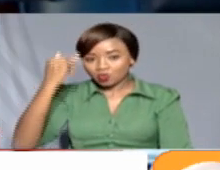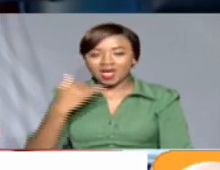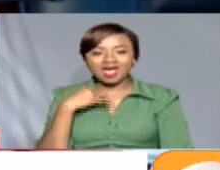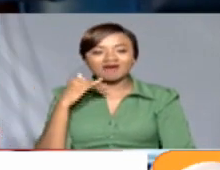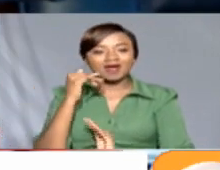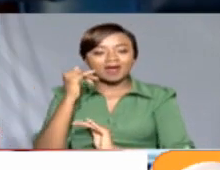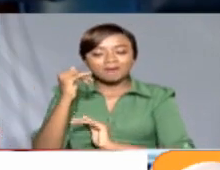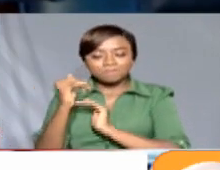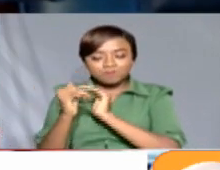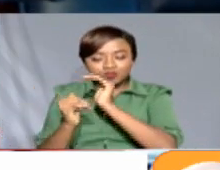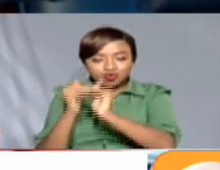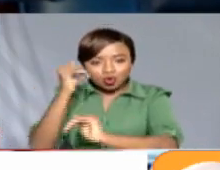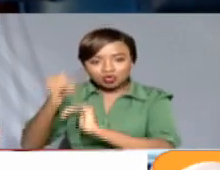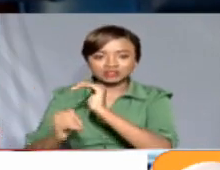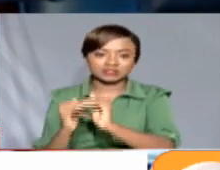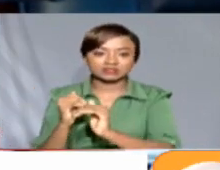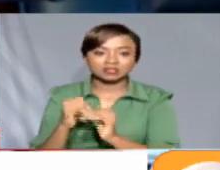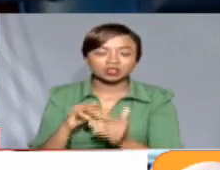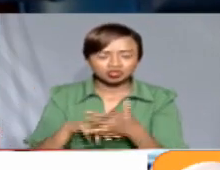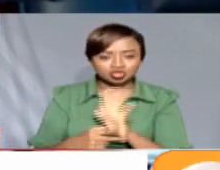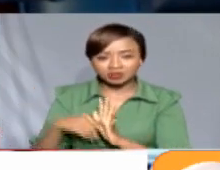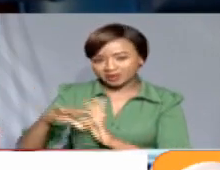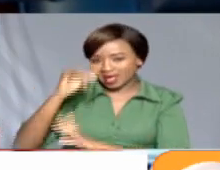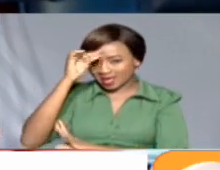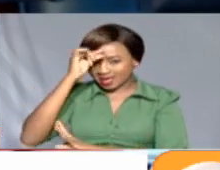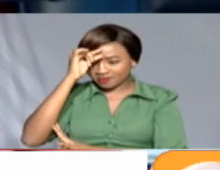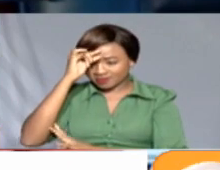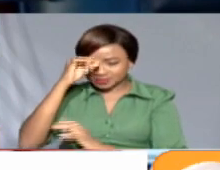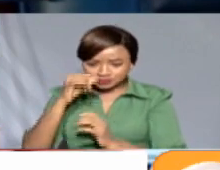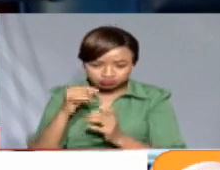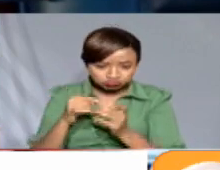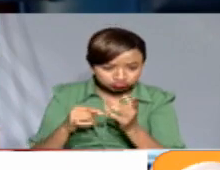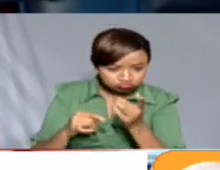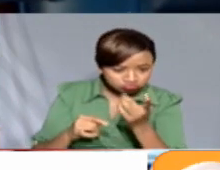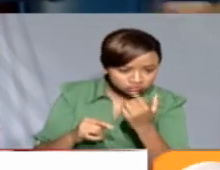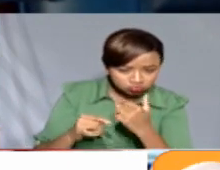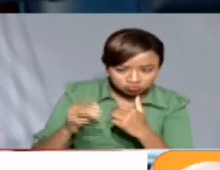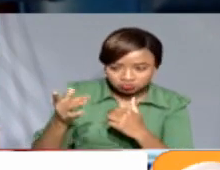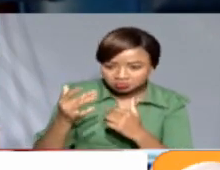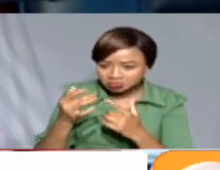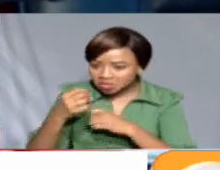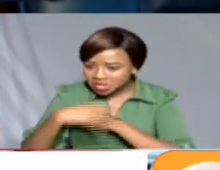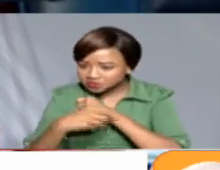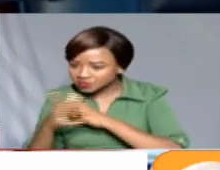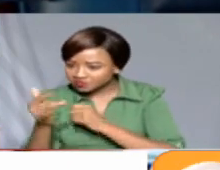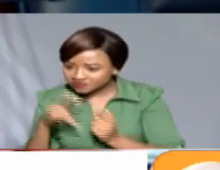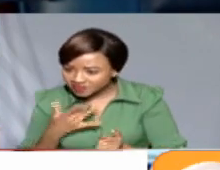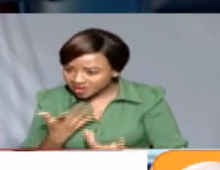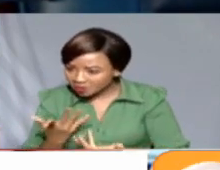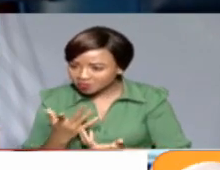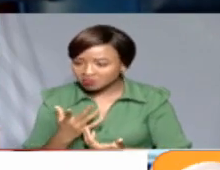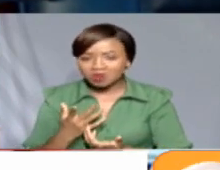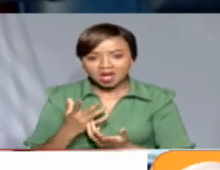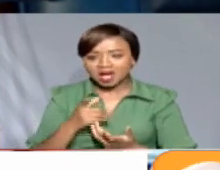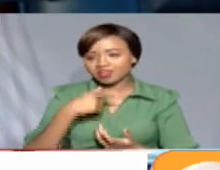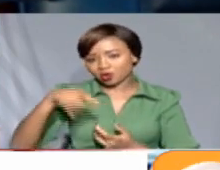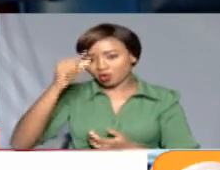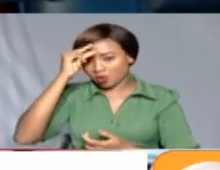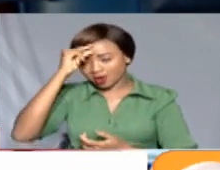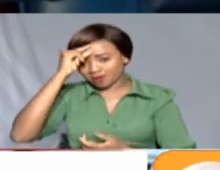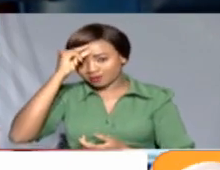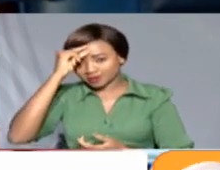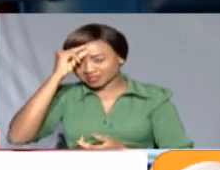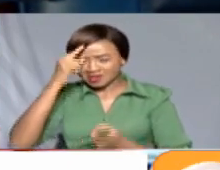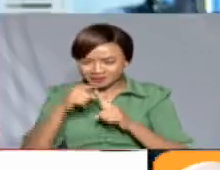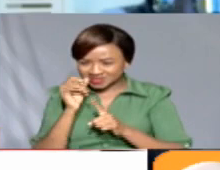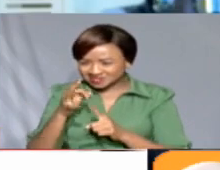call case definition. Yes. So the government get a case definition. For people who meet the case definition, we refer them to the government. Now, for people who don't meet